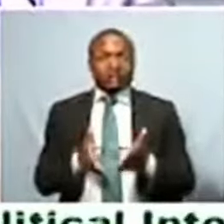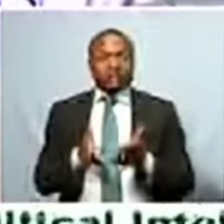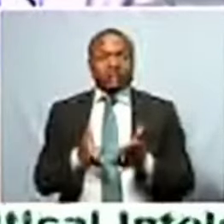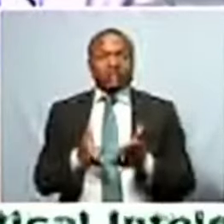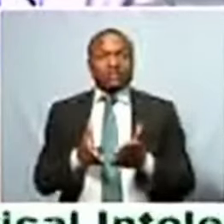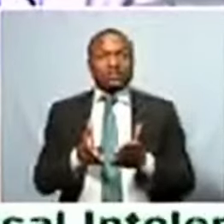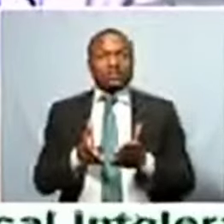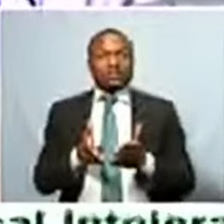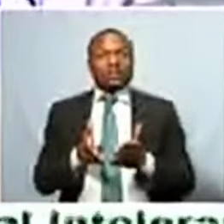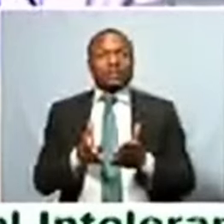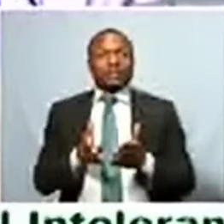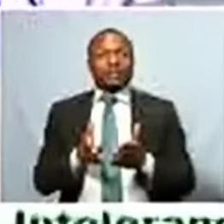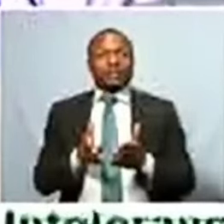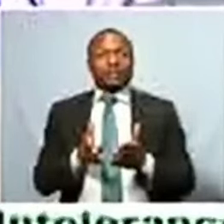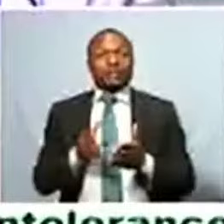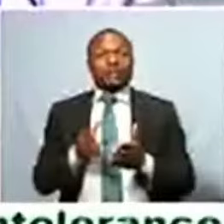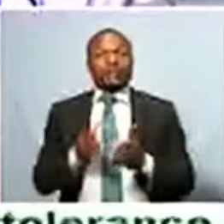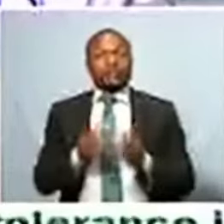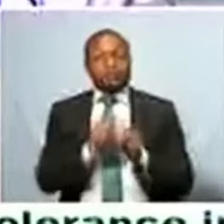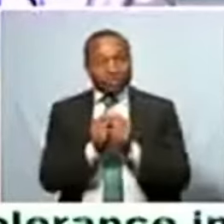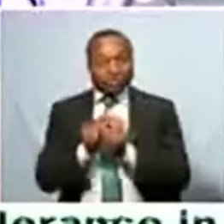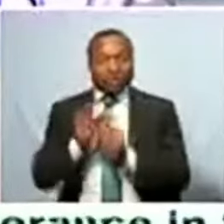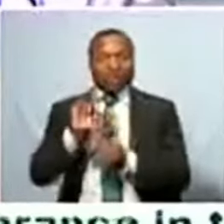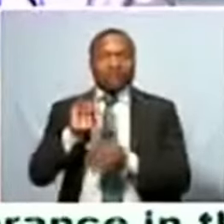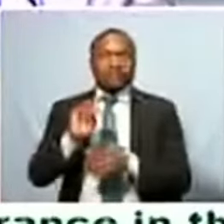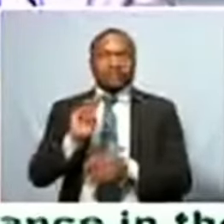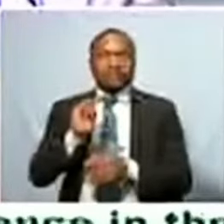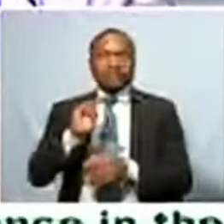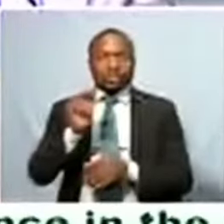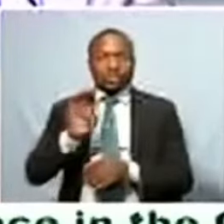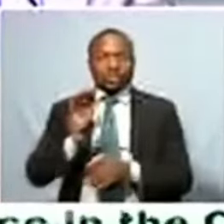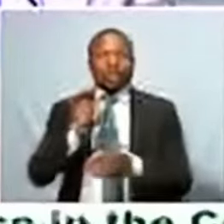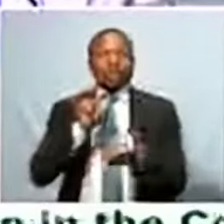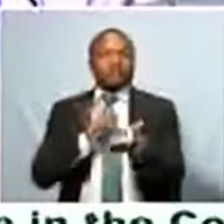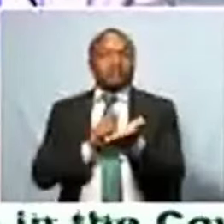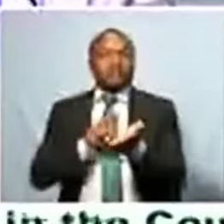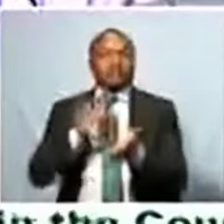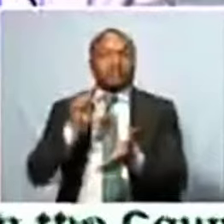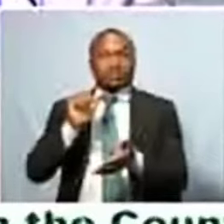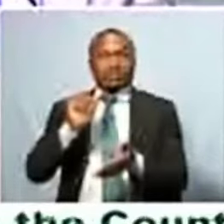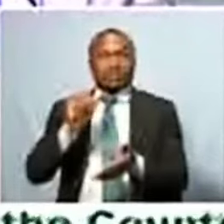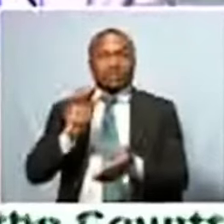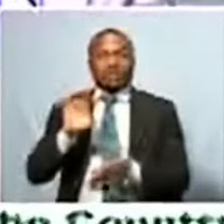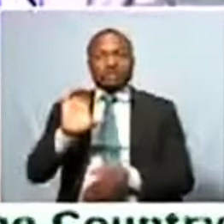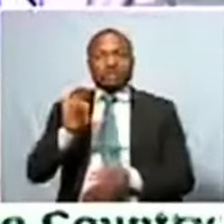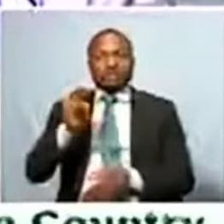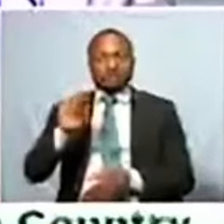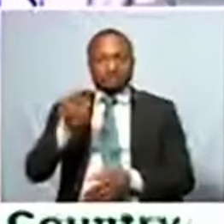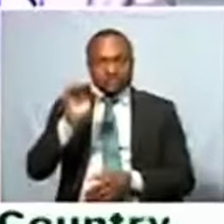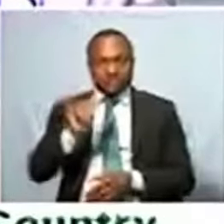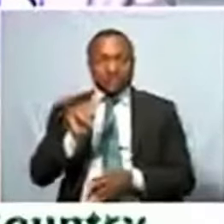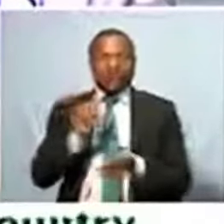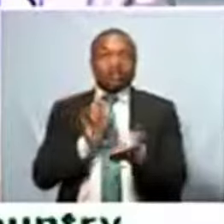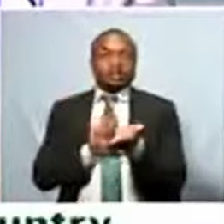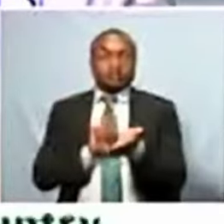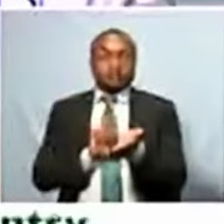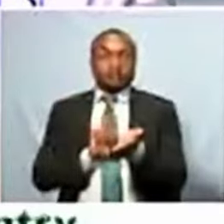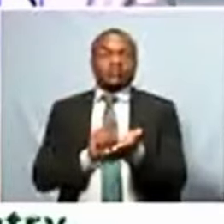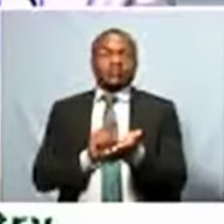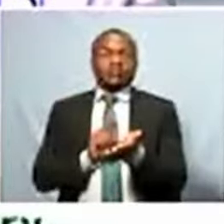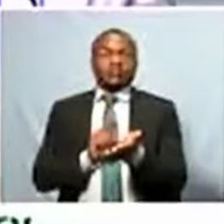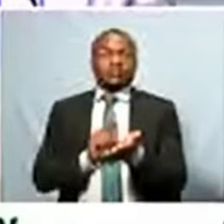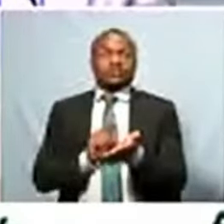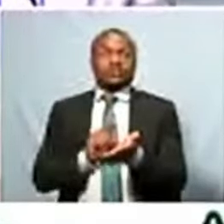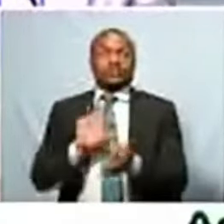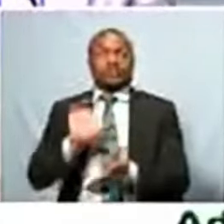company of Honorable Mwanga, Dr. Stumbeko, Chonya, Dr. Kambwiri,